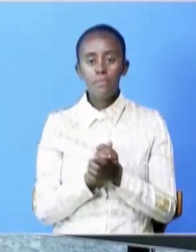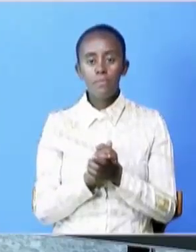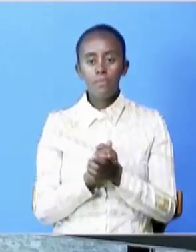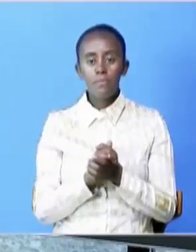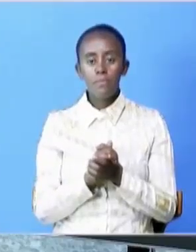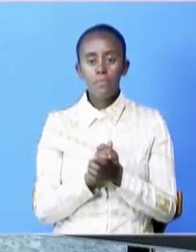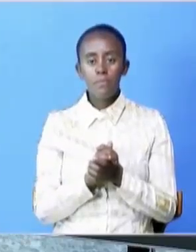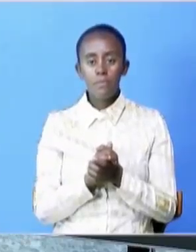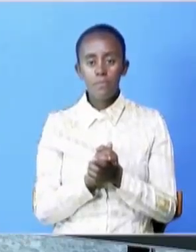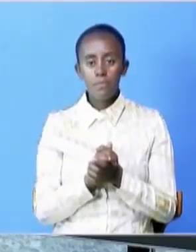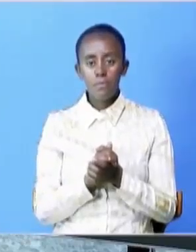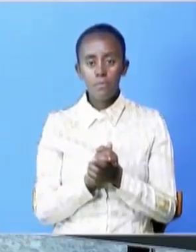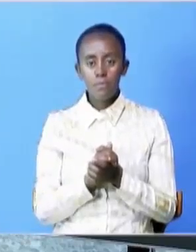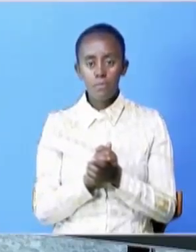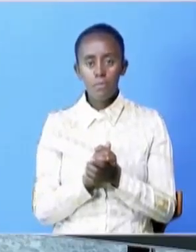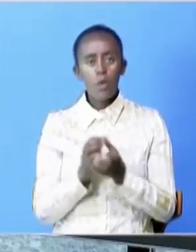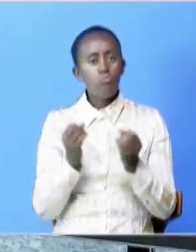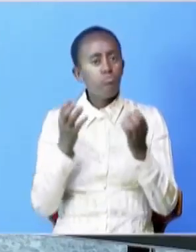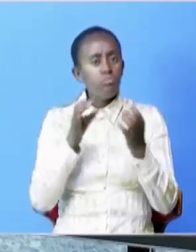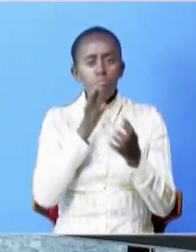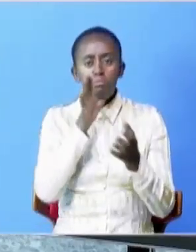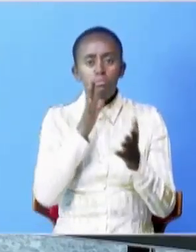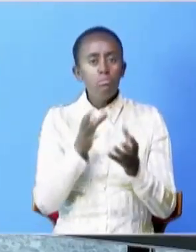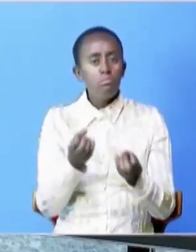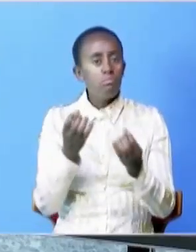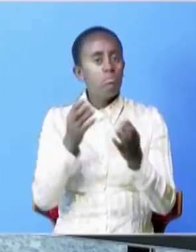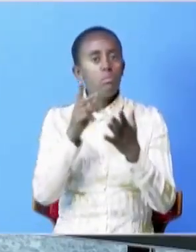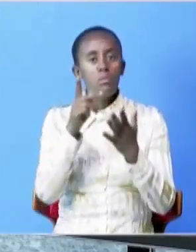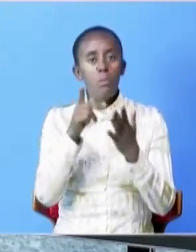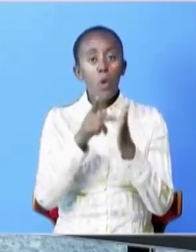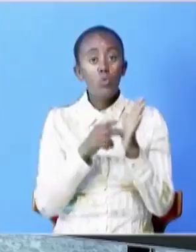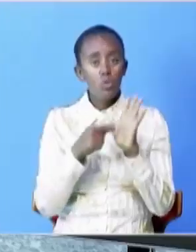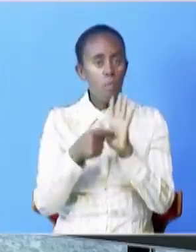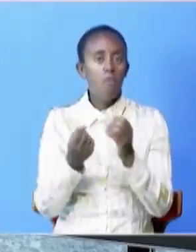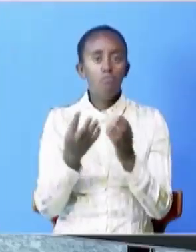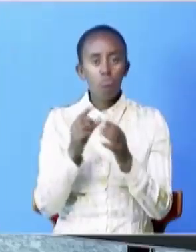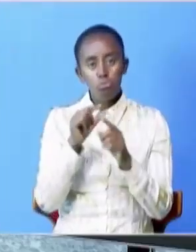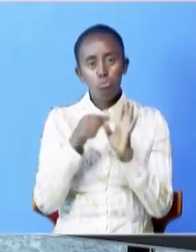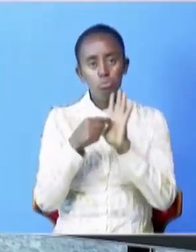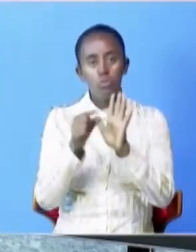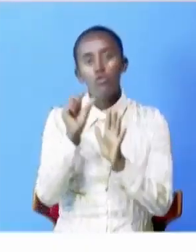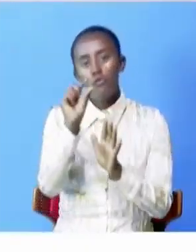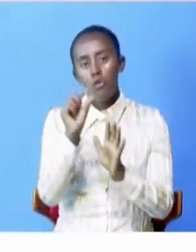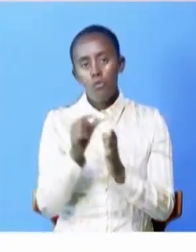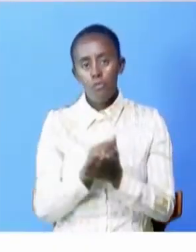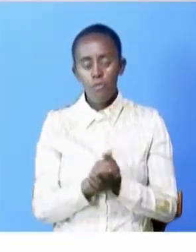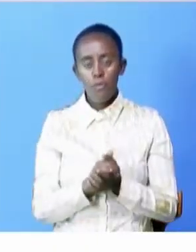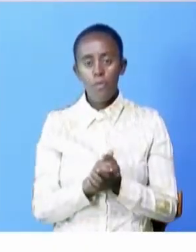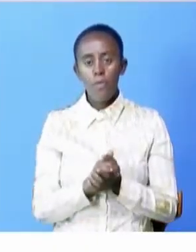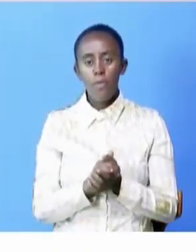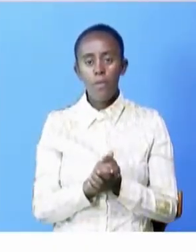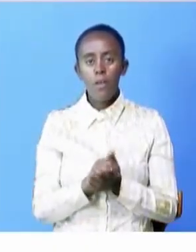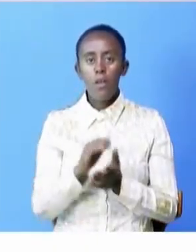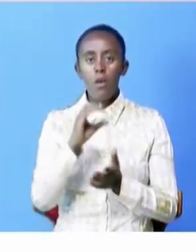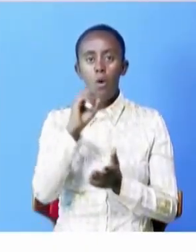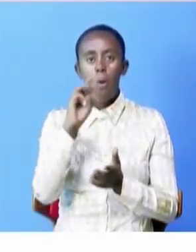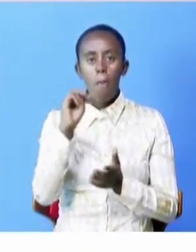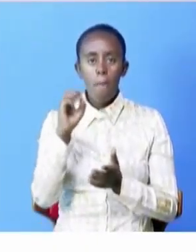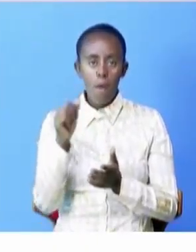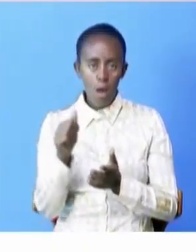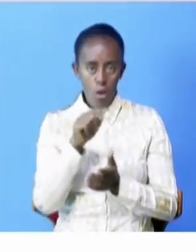don't forget, we have lots and lots of punctuation marks. I'm showing you a few of them. Okay, the first one, comma, for